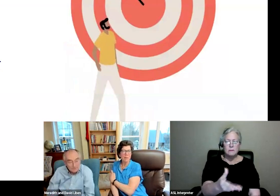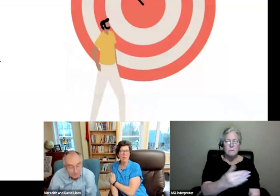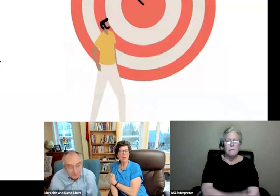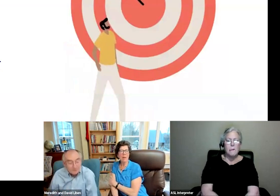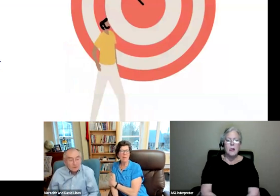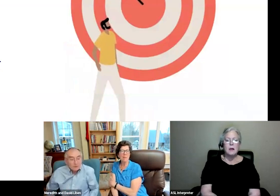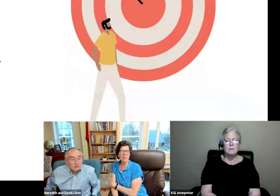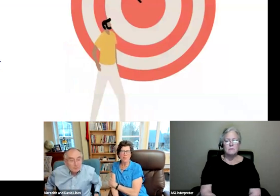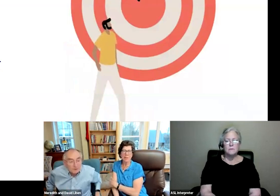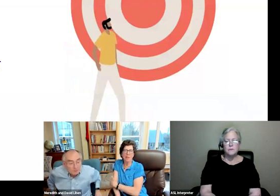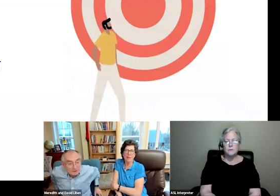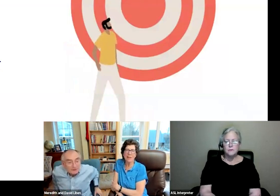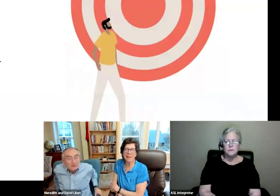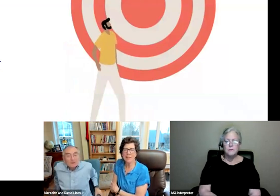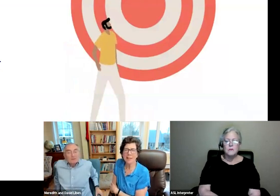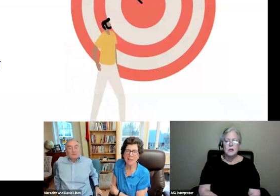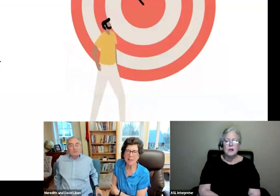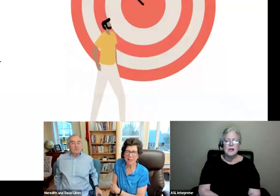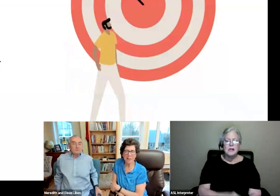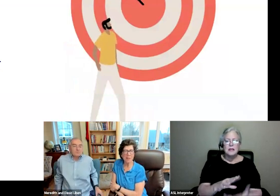Let everybody take a minute to just look at these bullets, please.